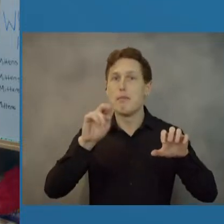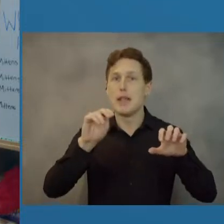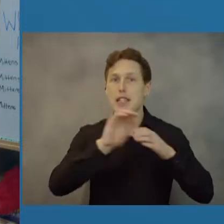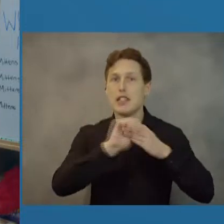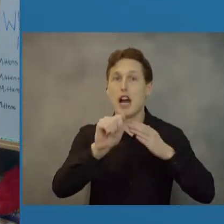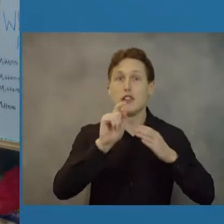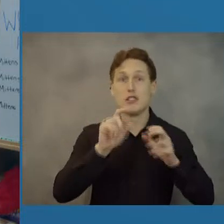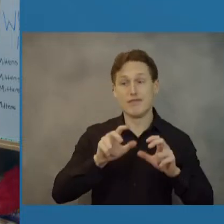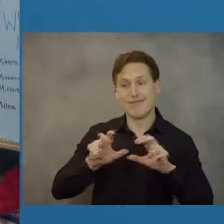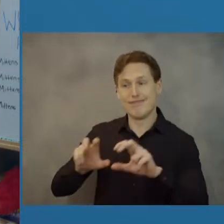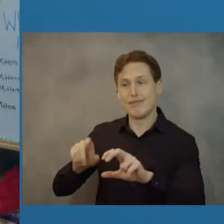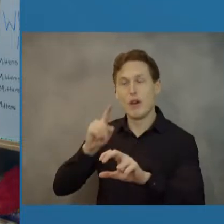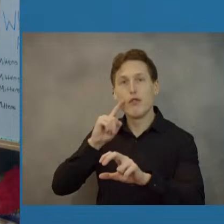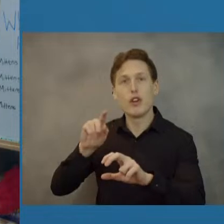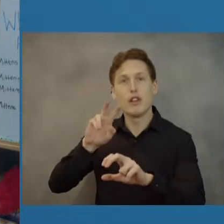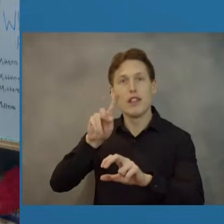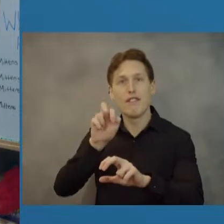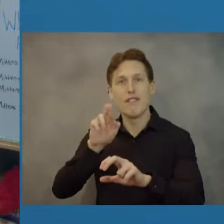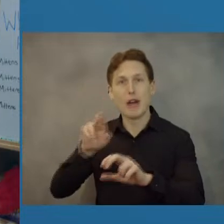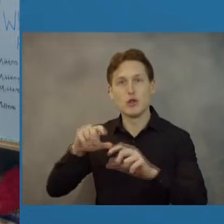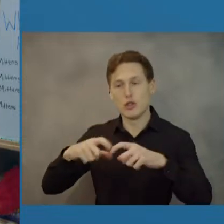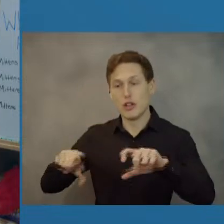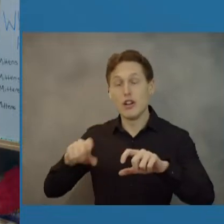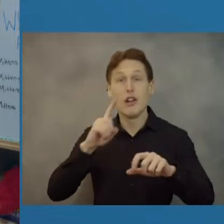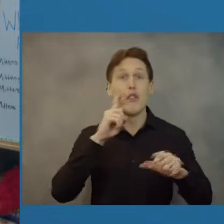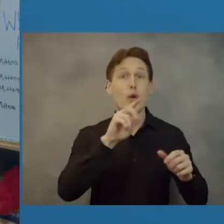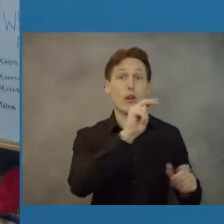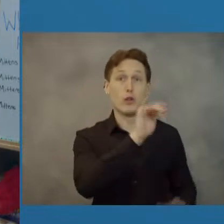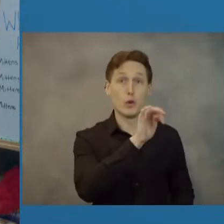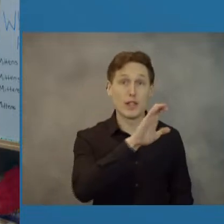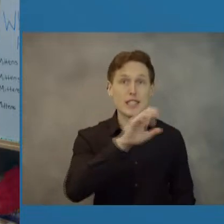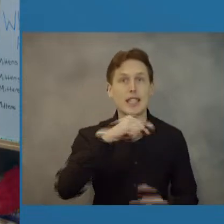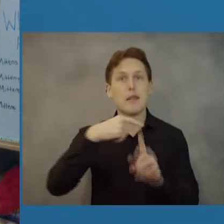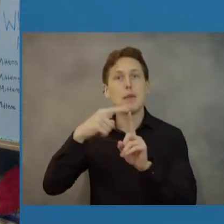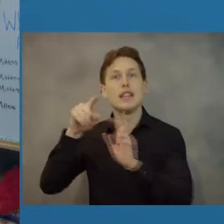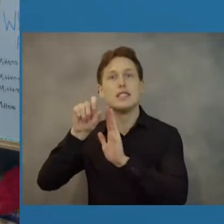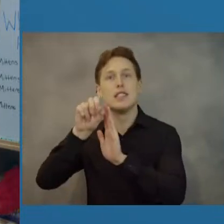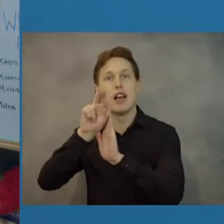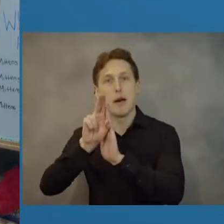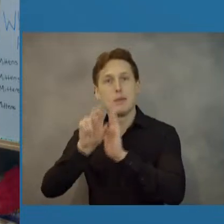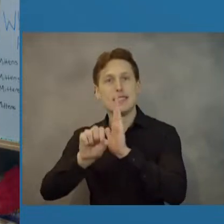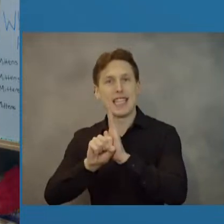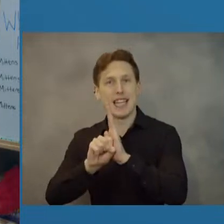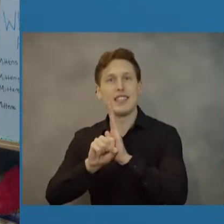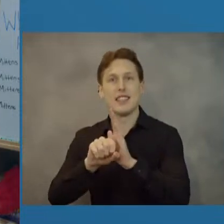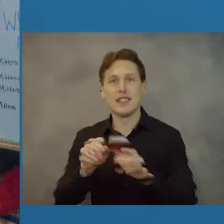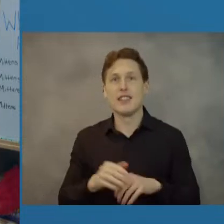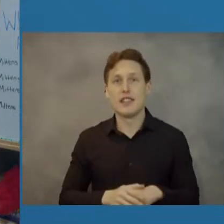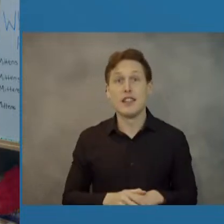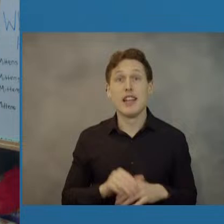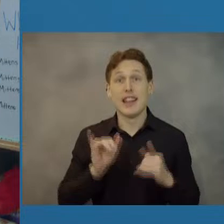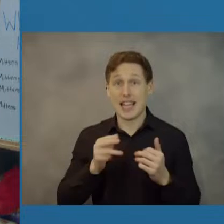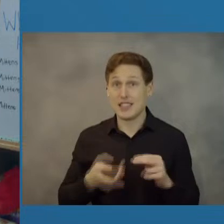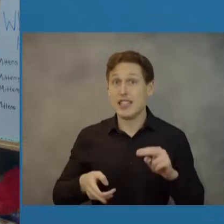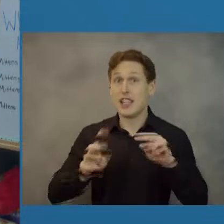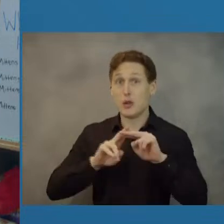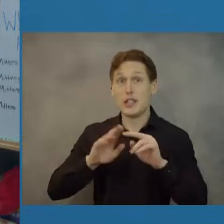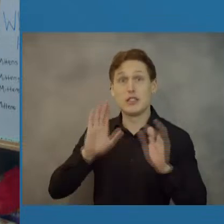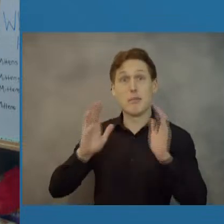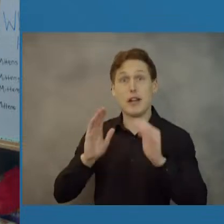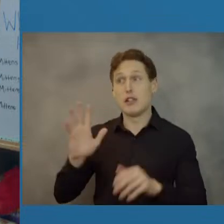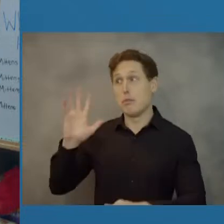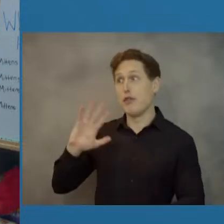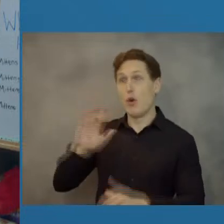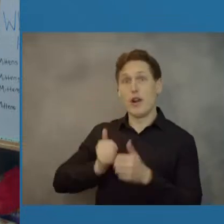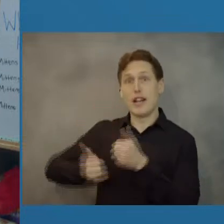and upstate. That's an increase from the $1.8 billion in my executive budget. With these new resources,